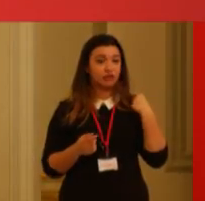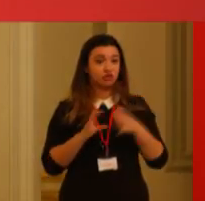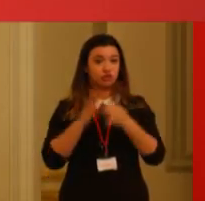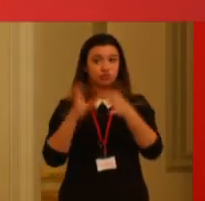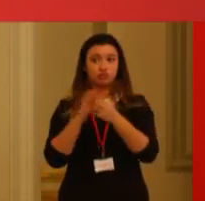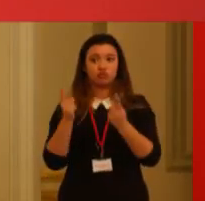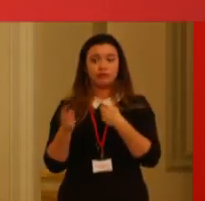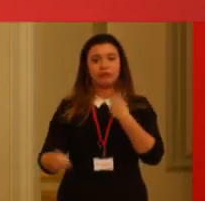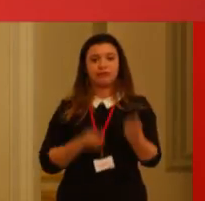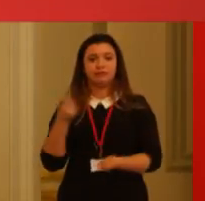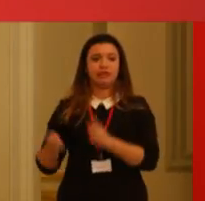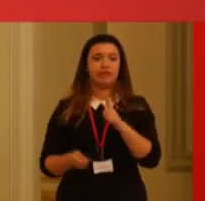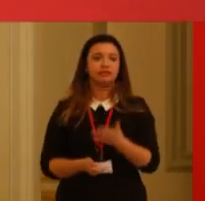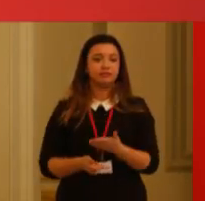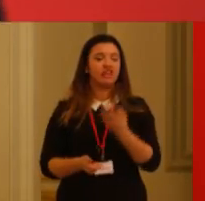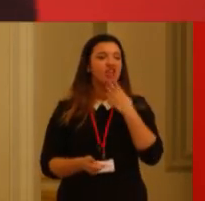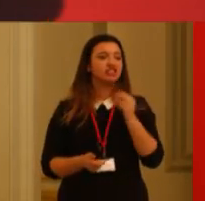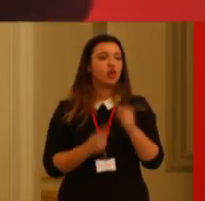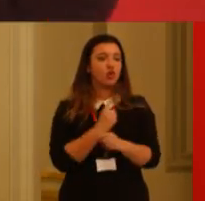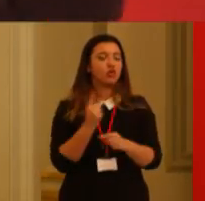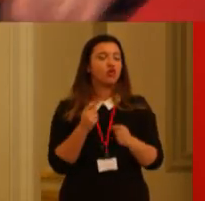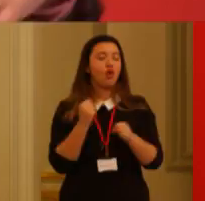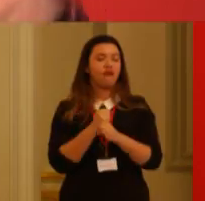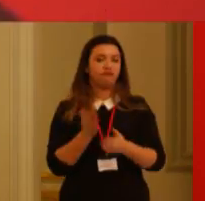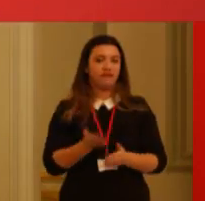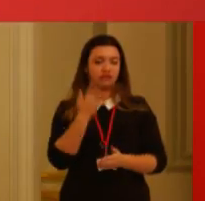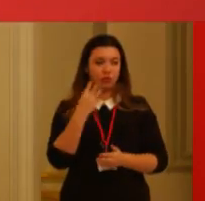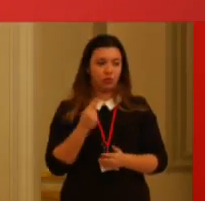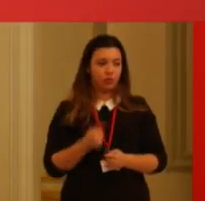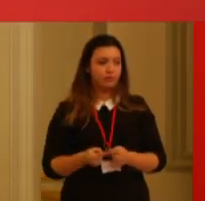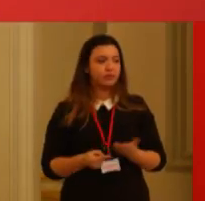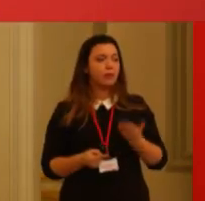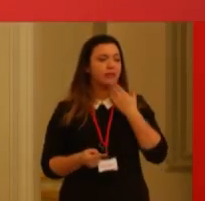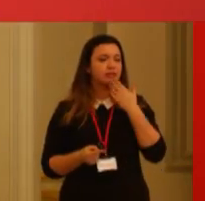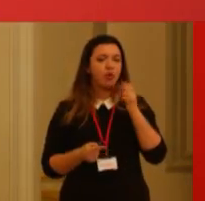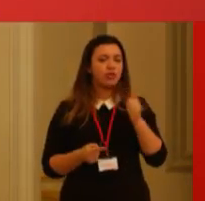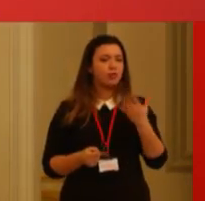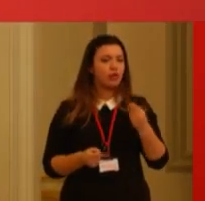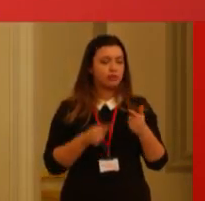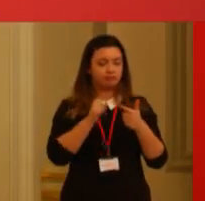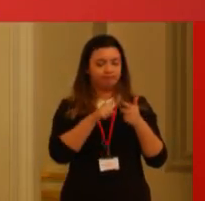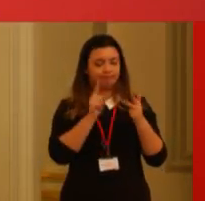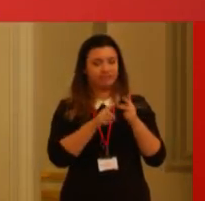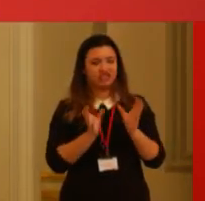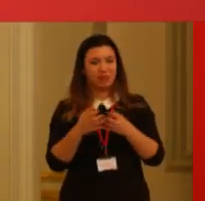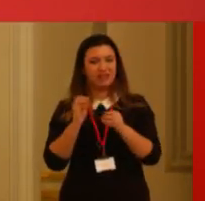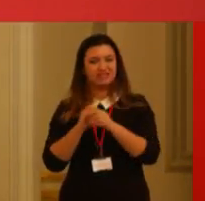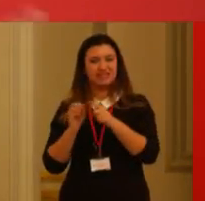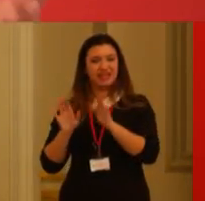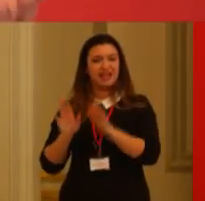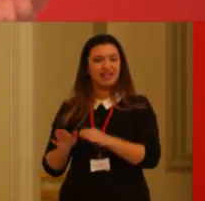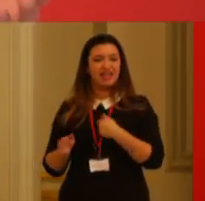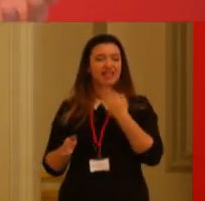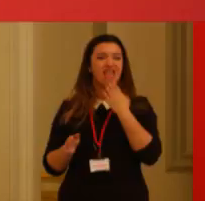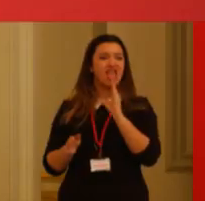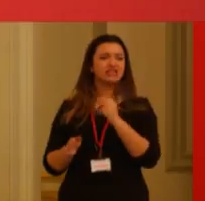let's find innovative solutions as a means of curing these problems. You've got youngsters in the third or